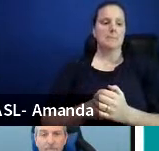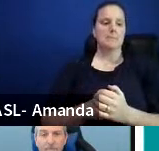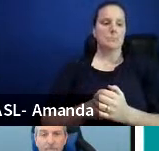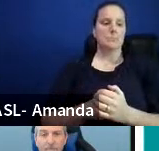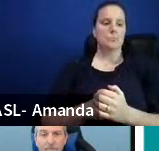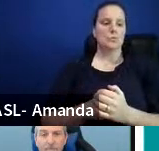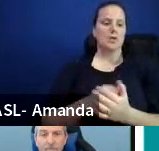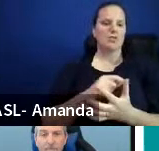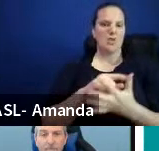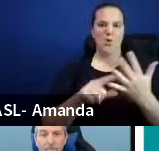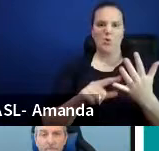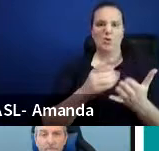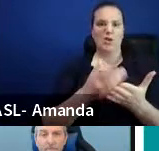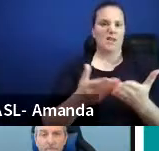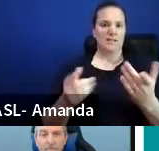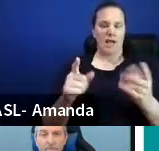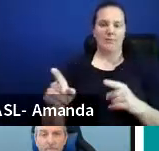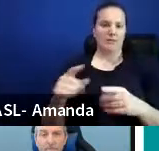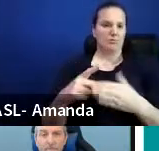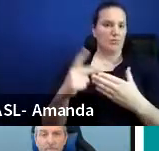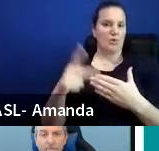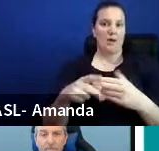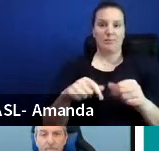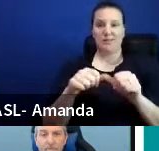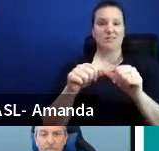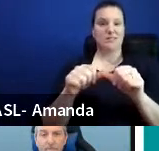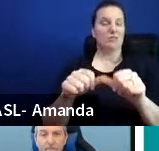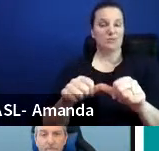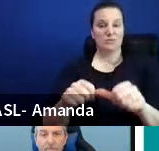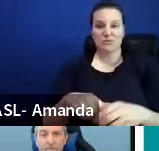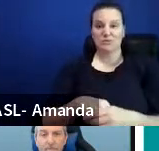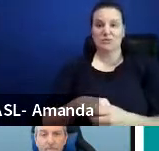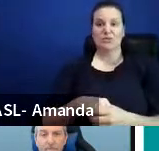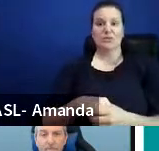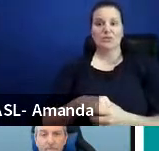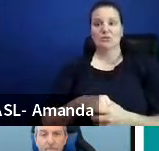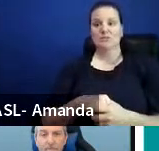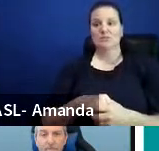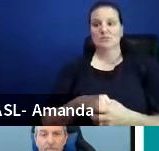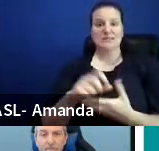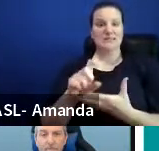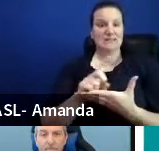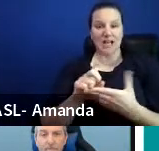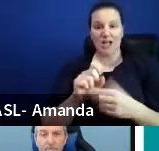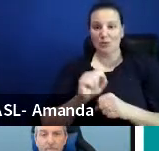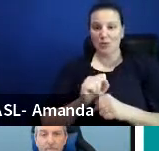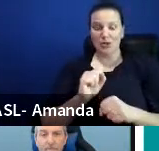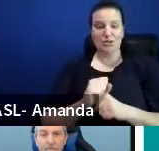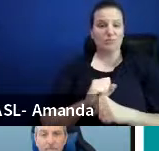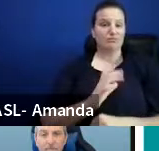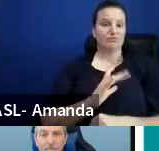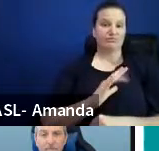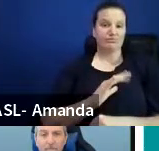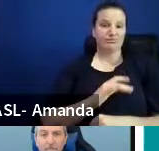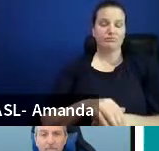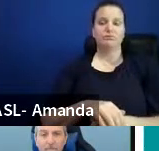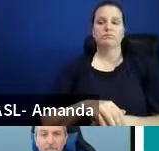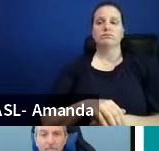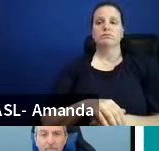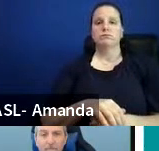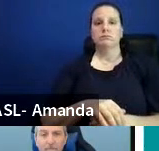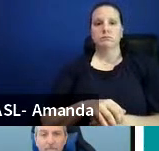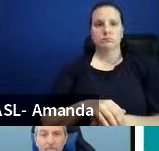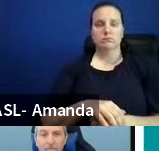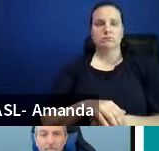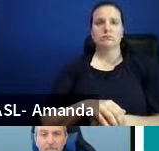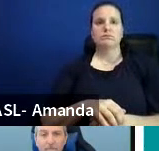are the things that's going on. The program continues to do design work. We're going to have a